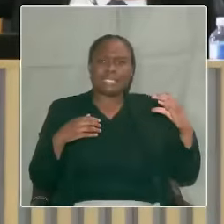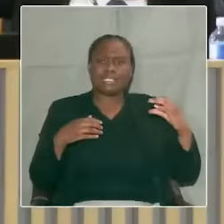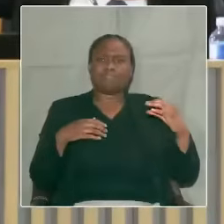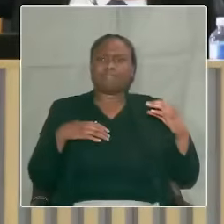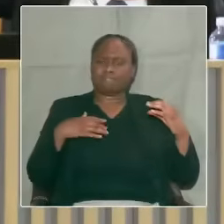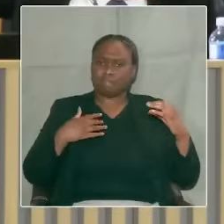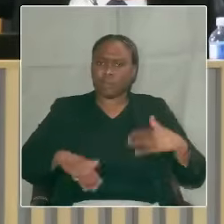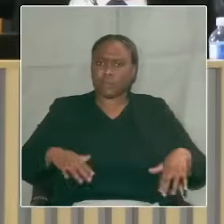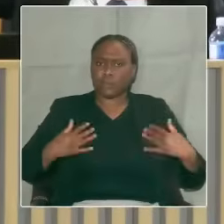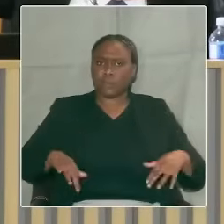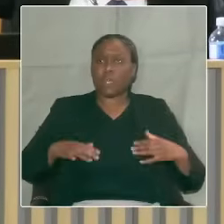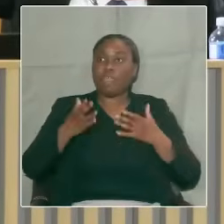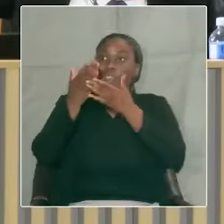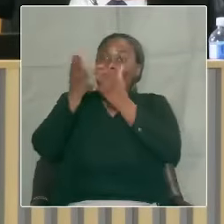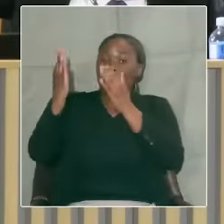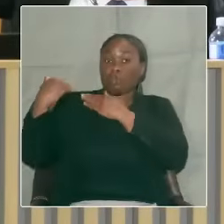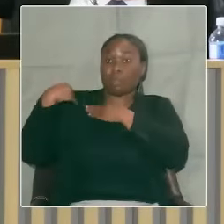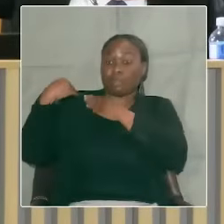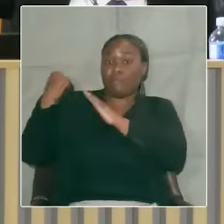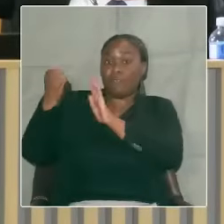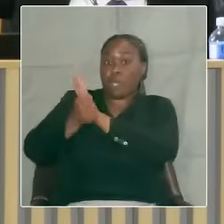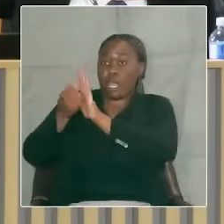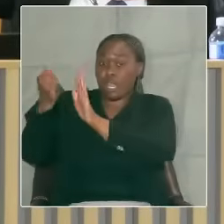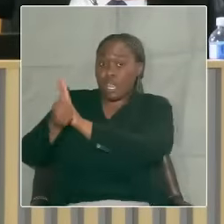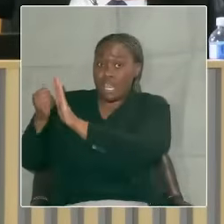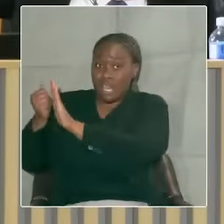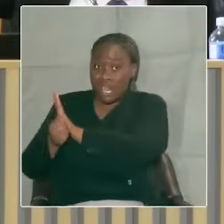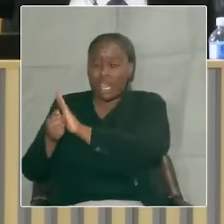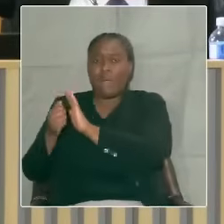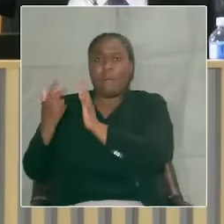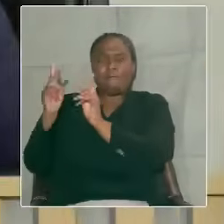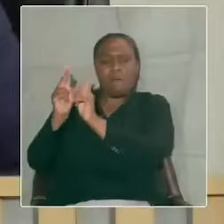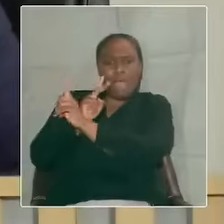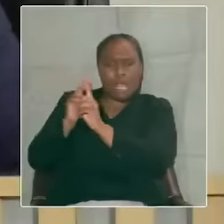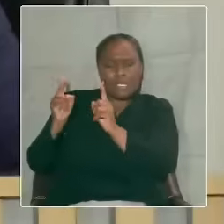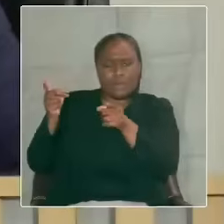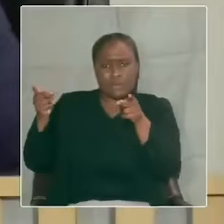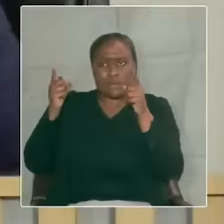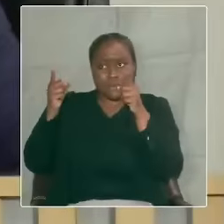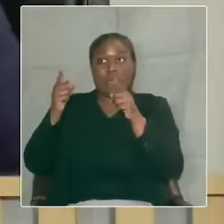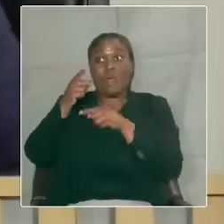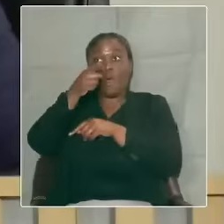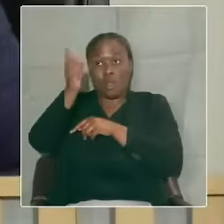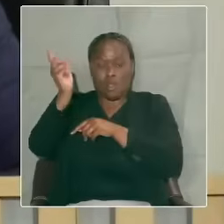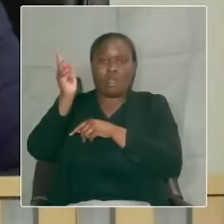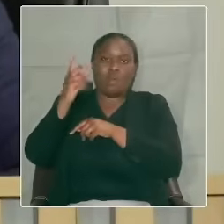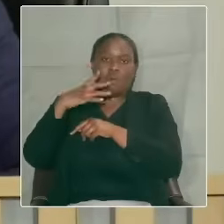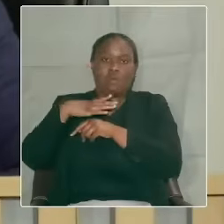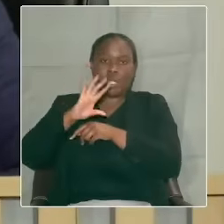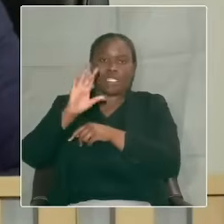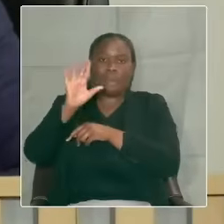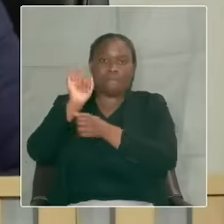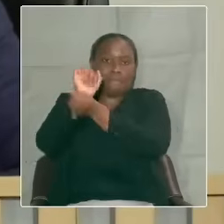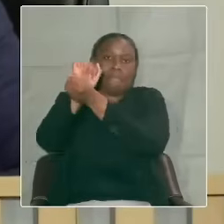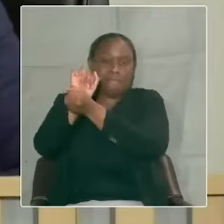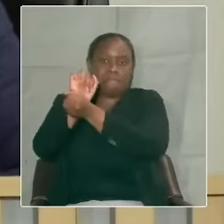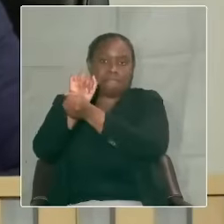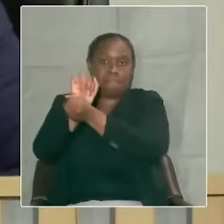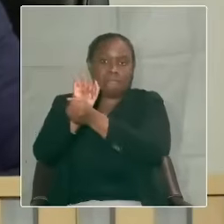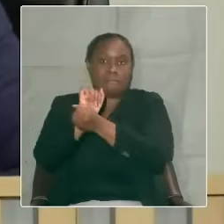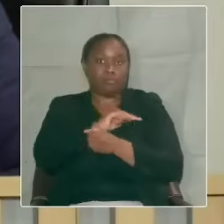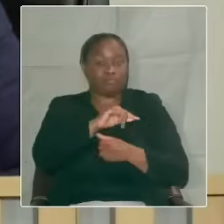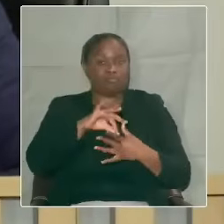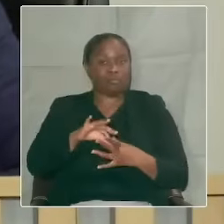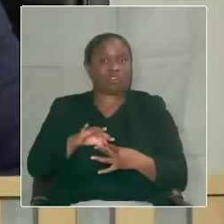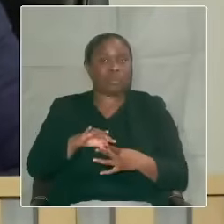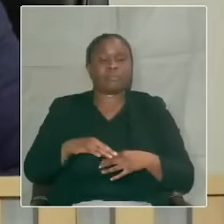to arrest those who use violence to settle political scores. This task team